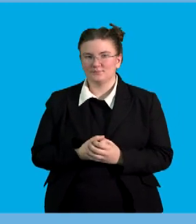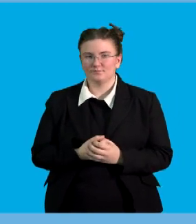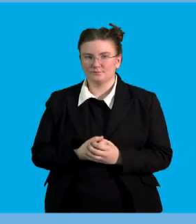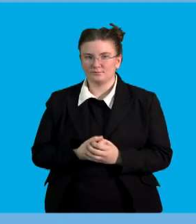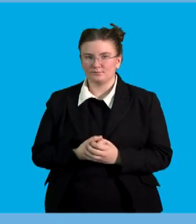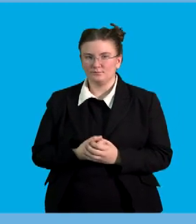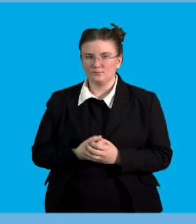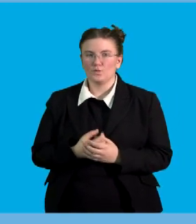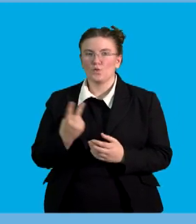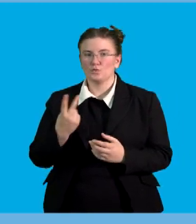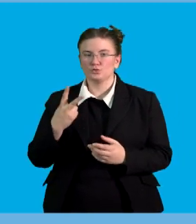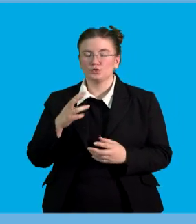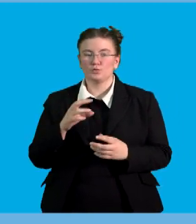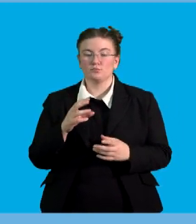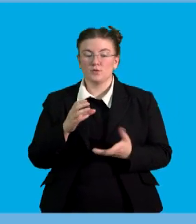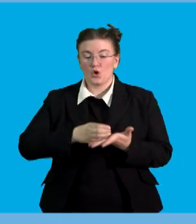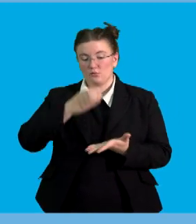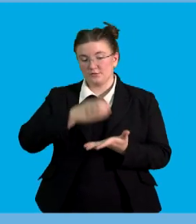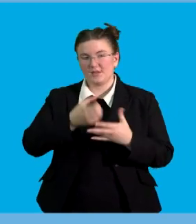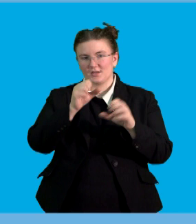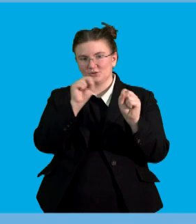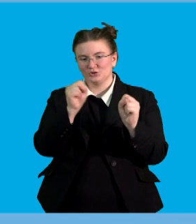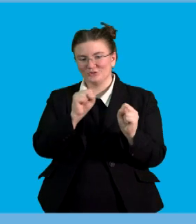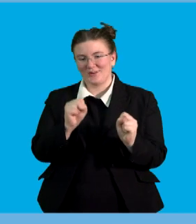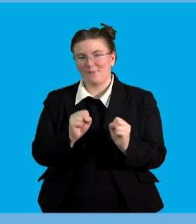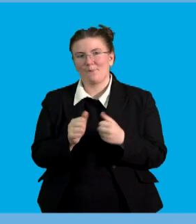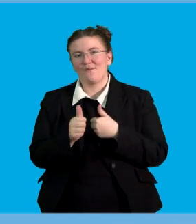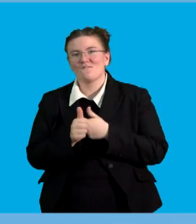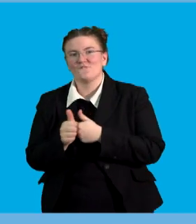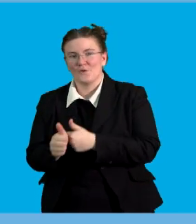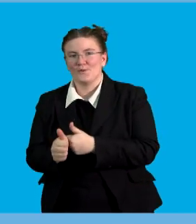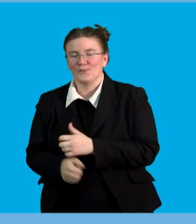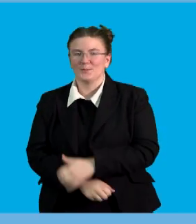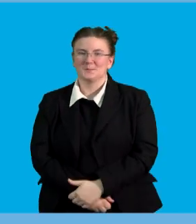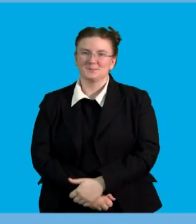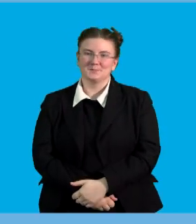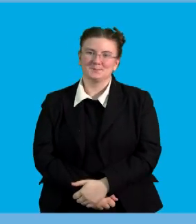it is there, and they take up the shape of the container.